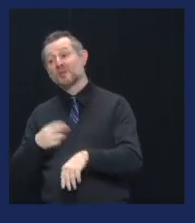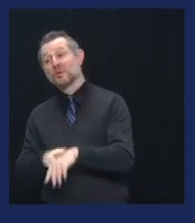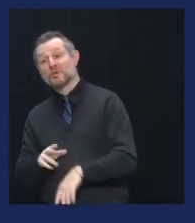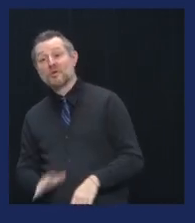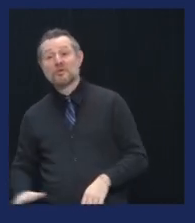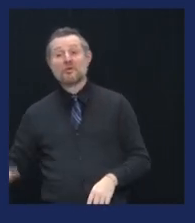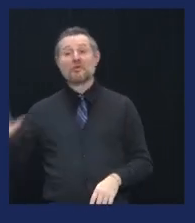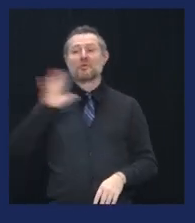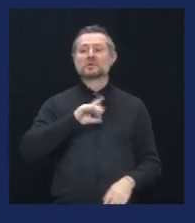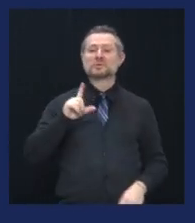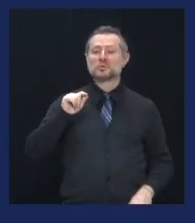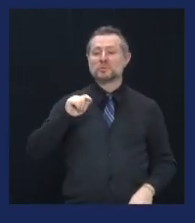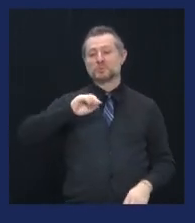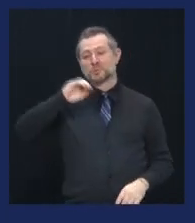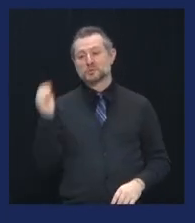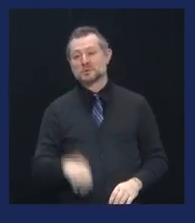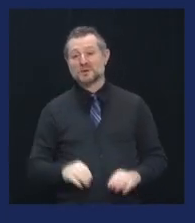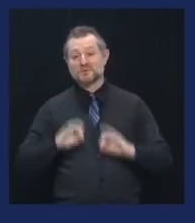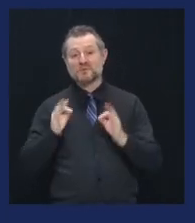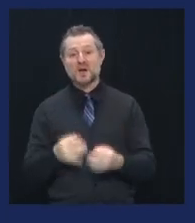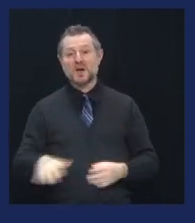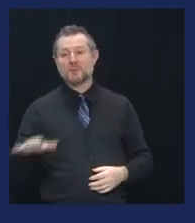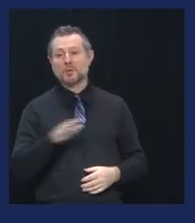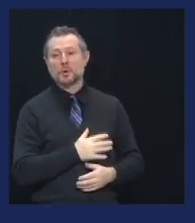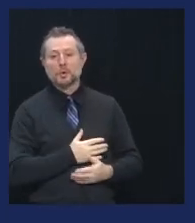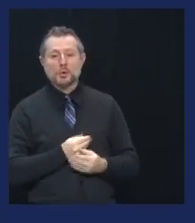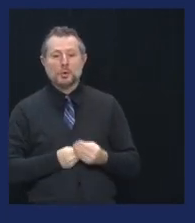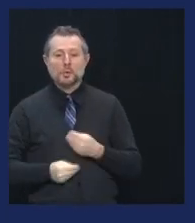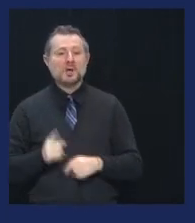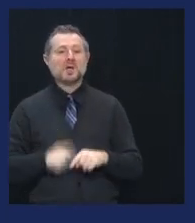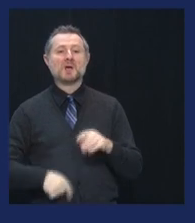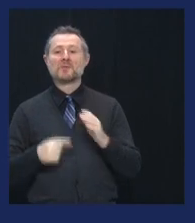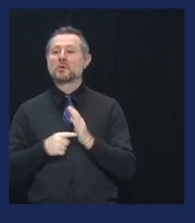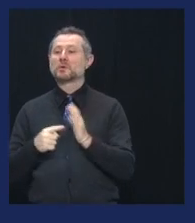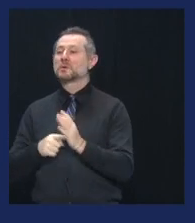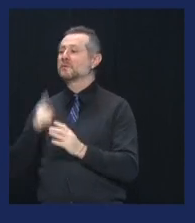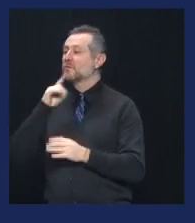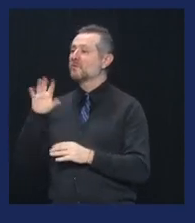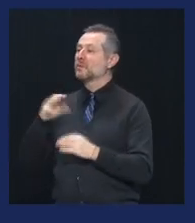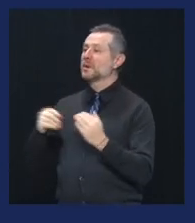cannot afford these rates. Without affordable broadband,